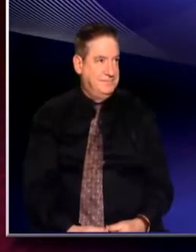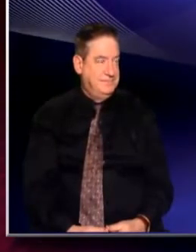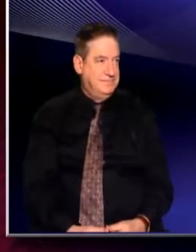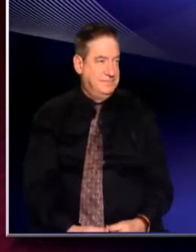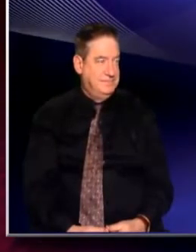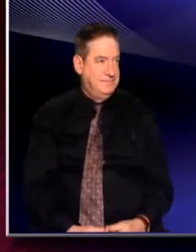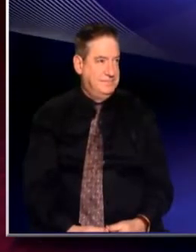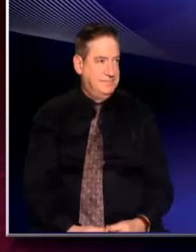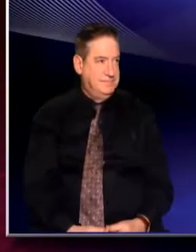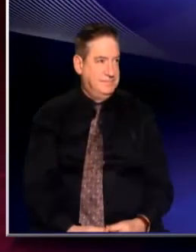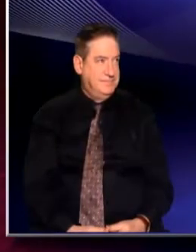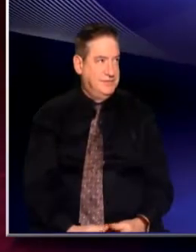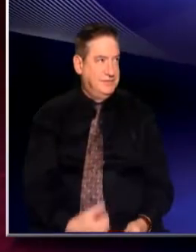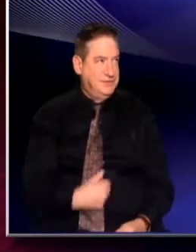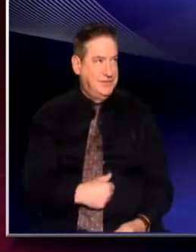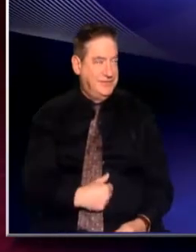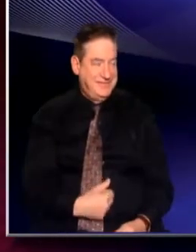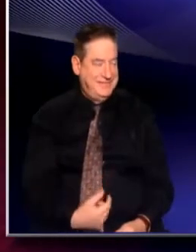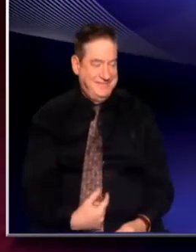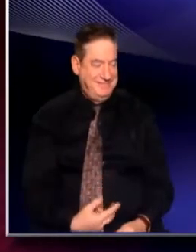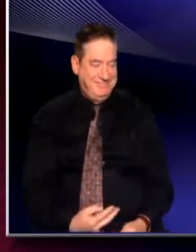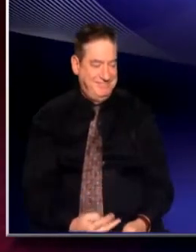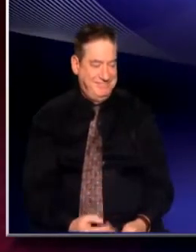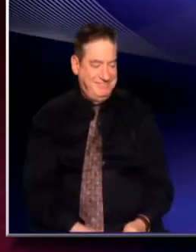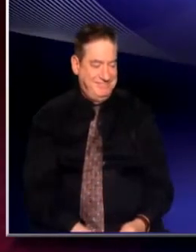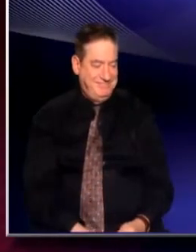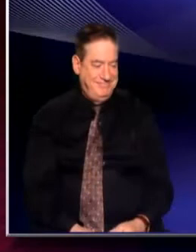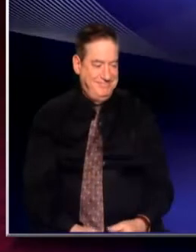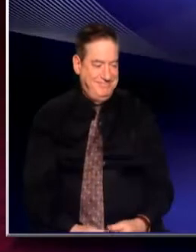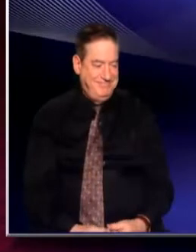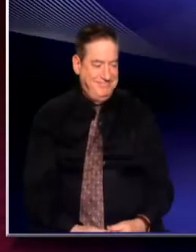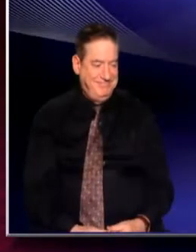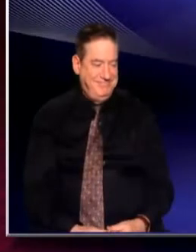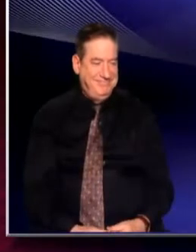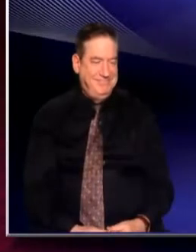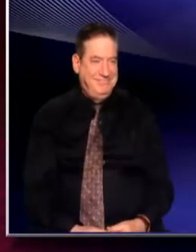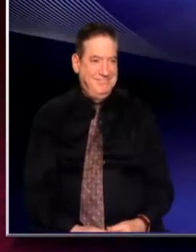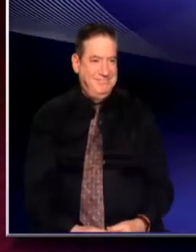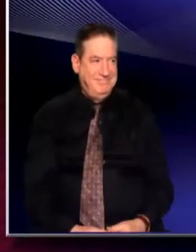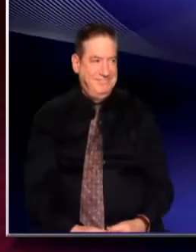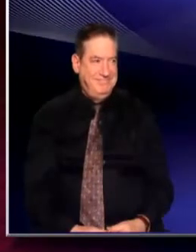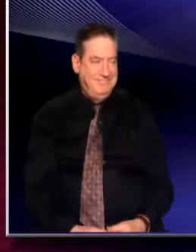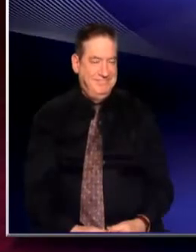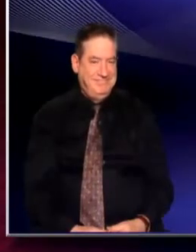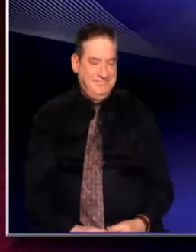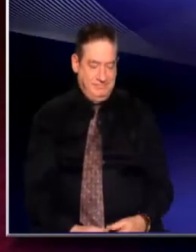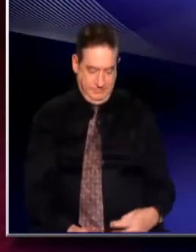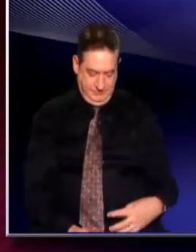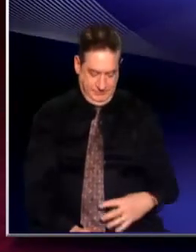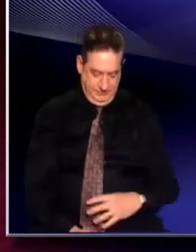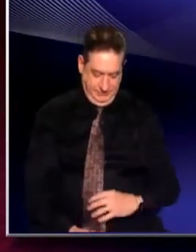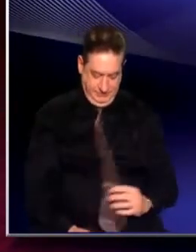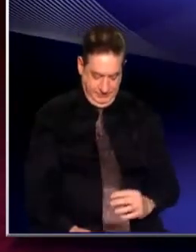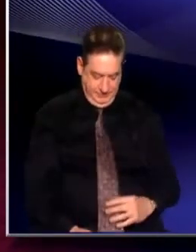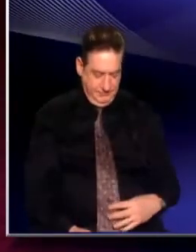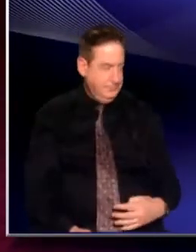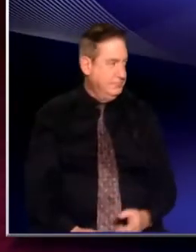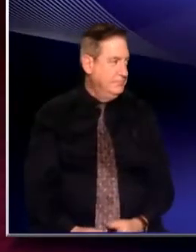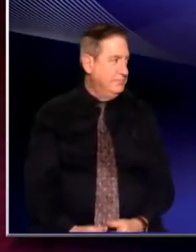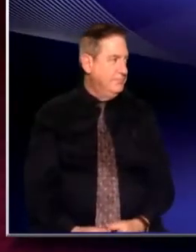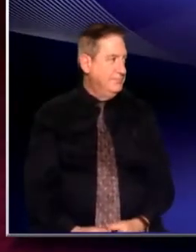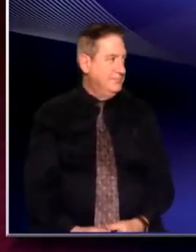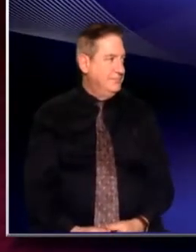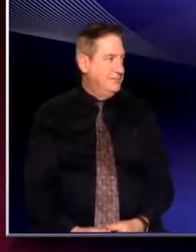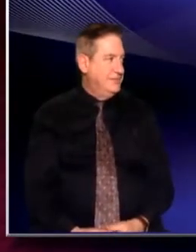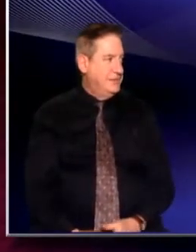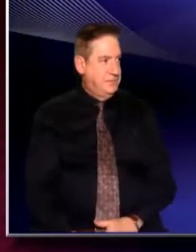the candidate should demonstrate several of the following characteristics as possible. For